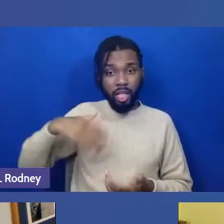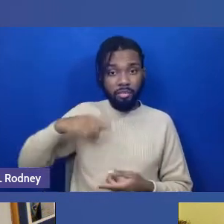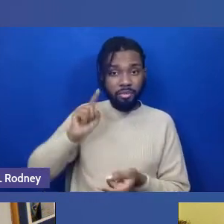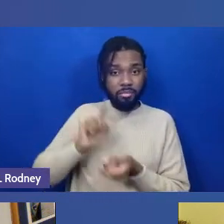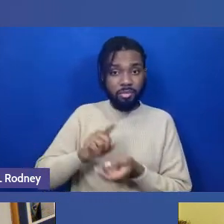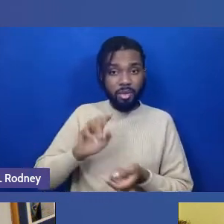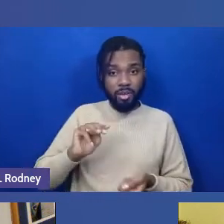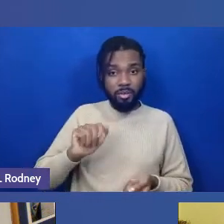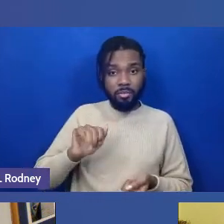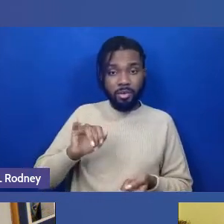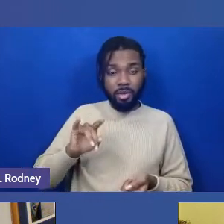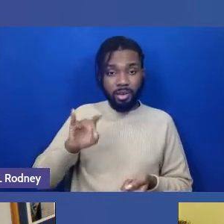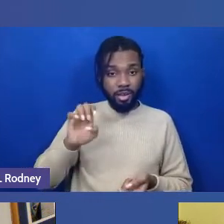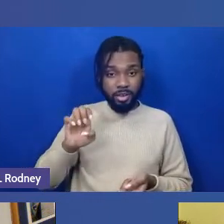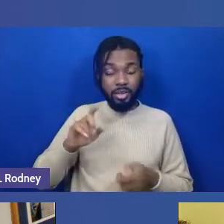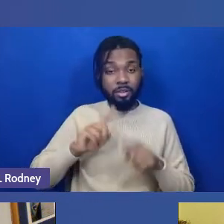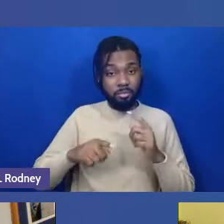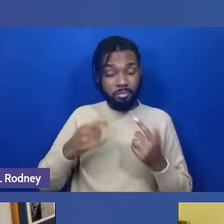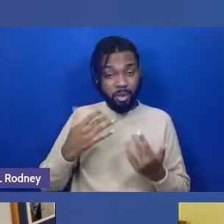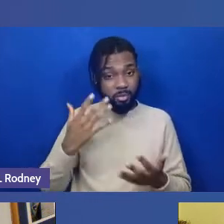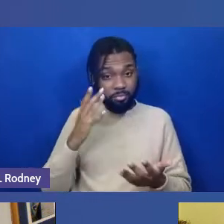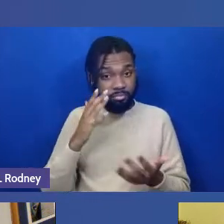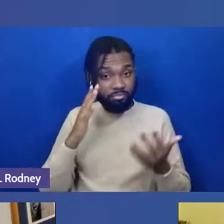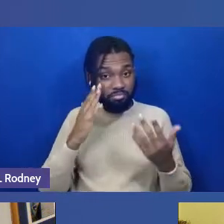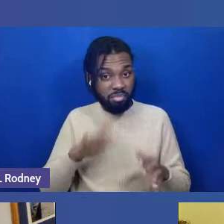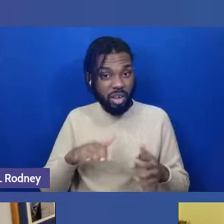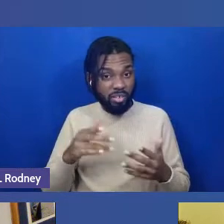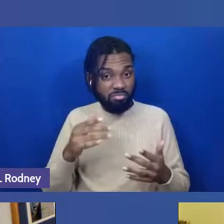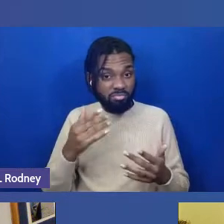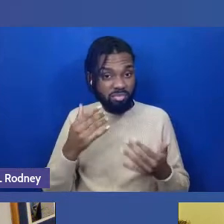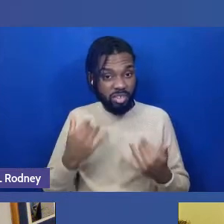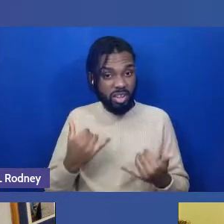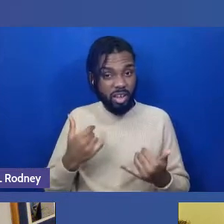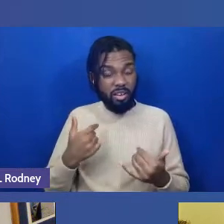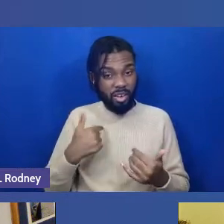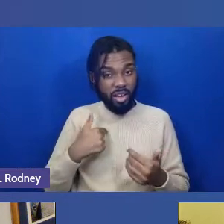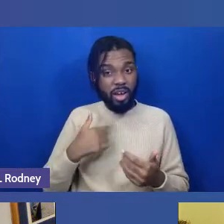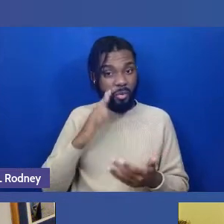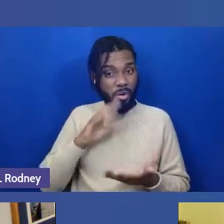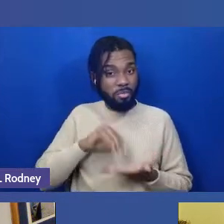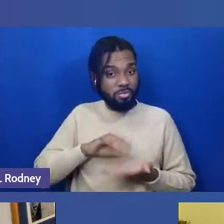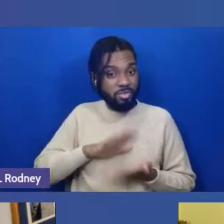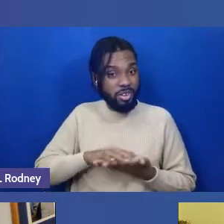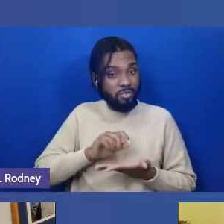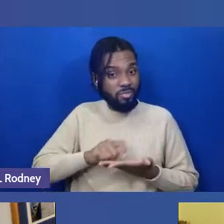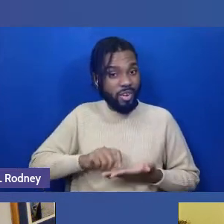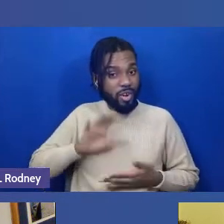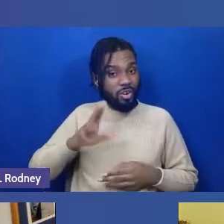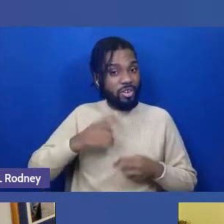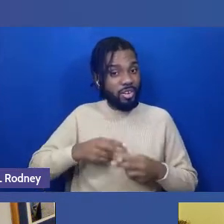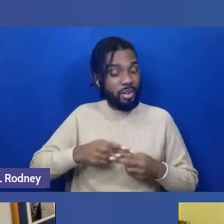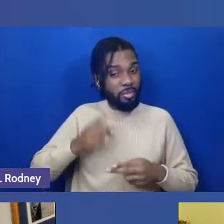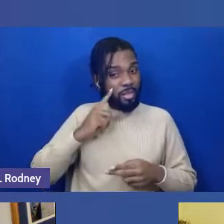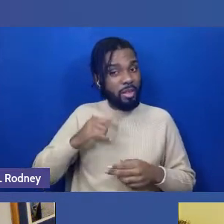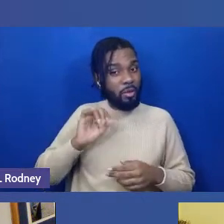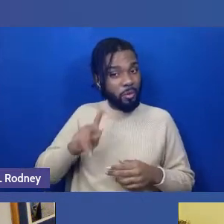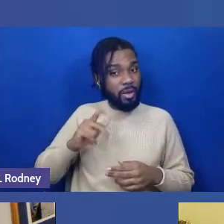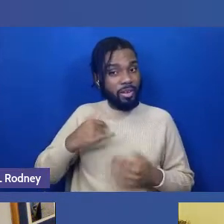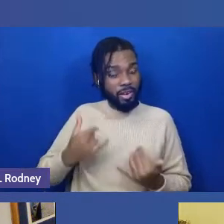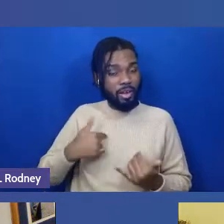but you better bet now's the time where I'm going to write down her name and be like, I'm going to go check out her